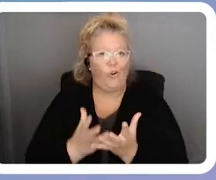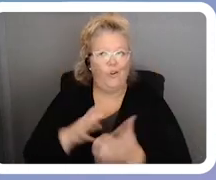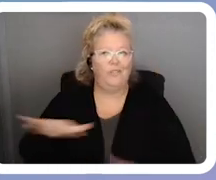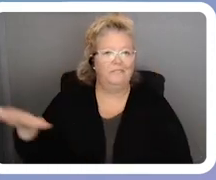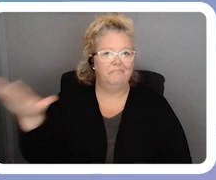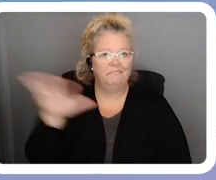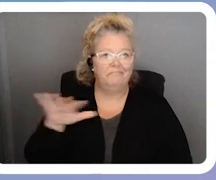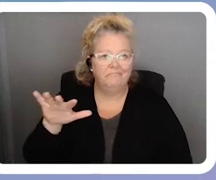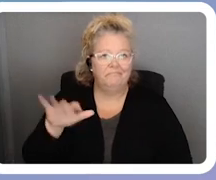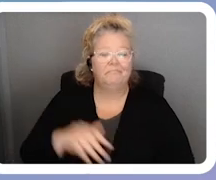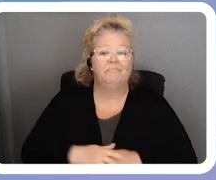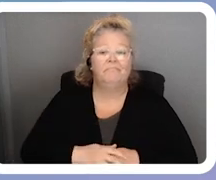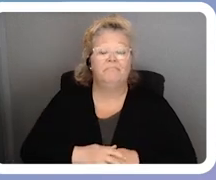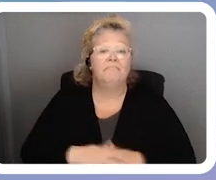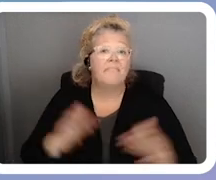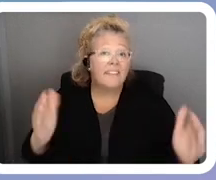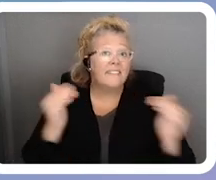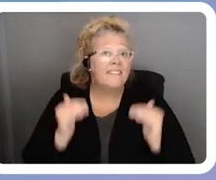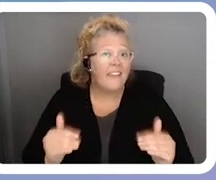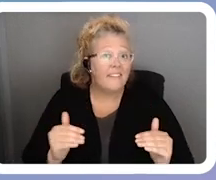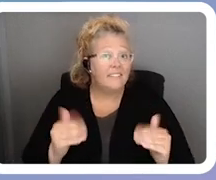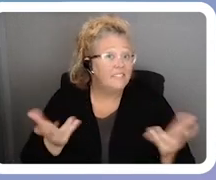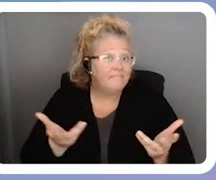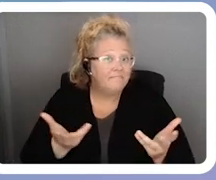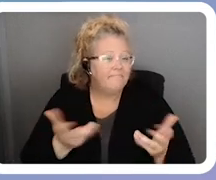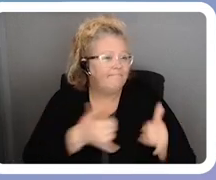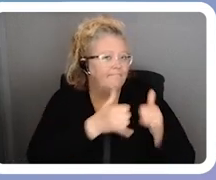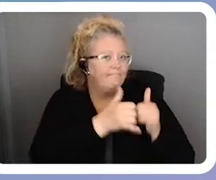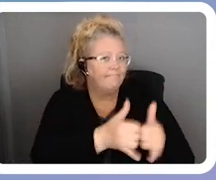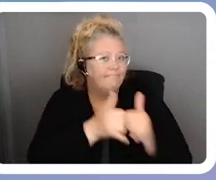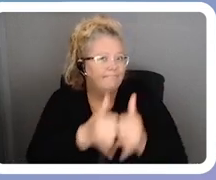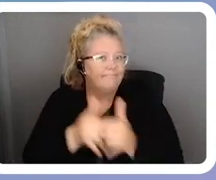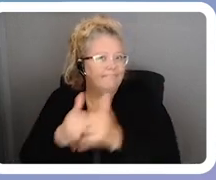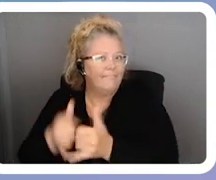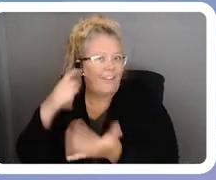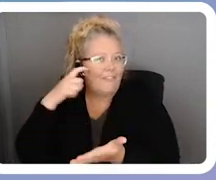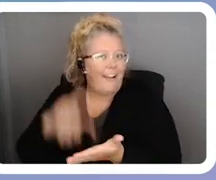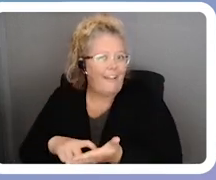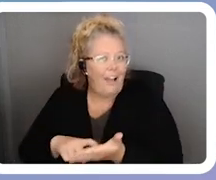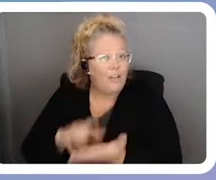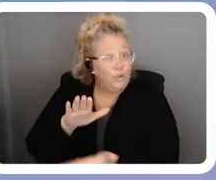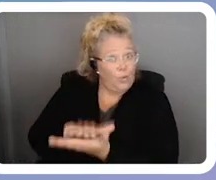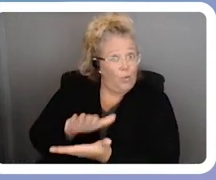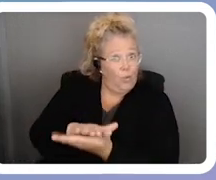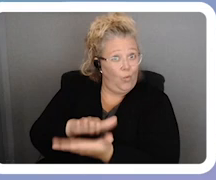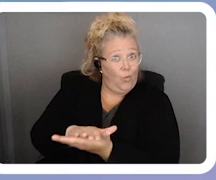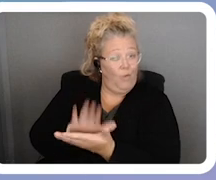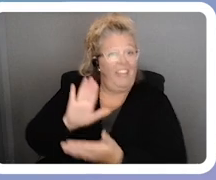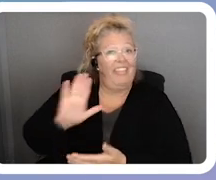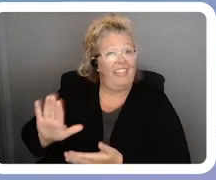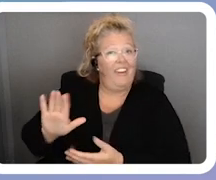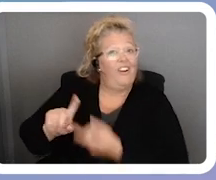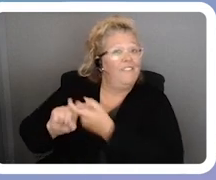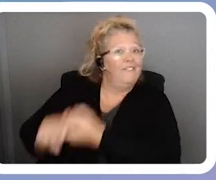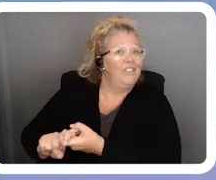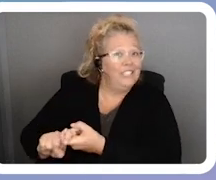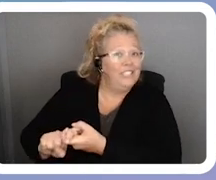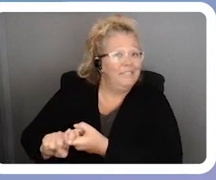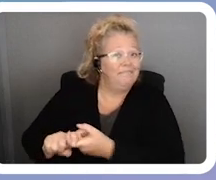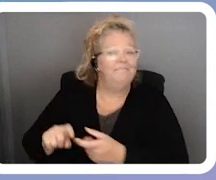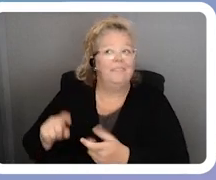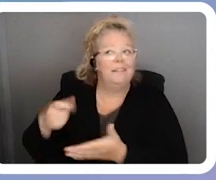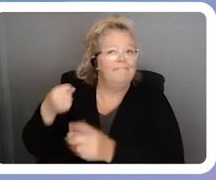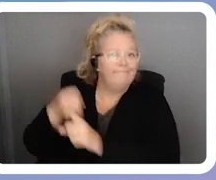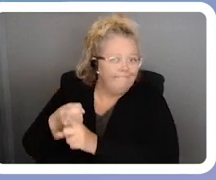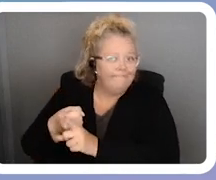to recognize some exceptional schools whose friendships influence their communities and make an impact every